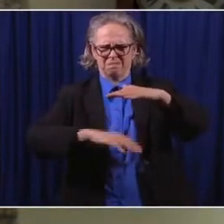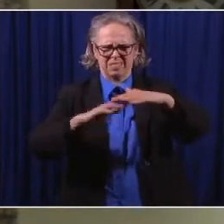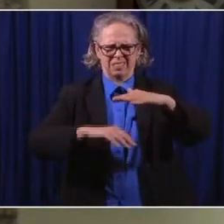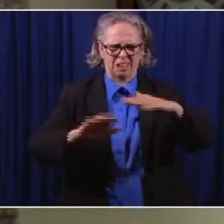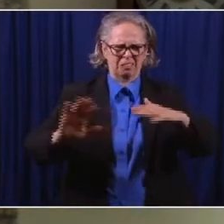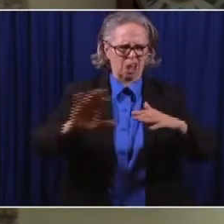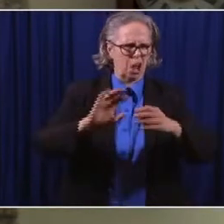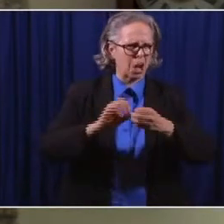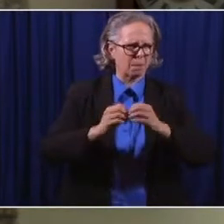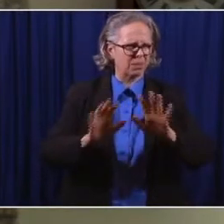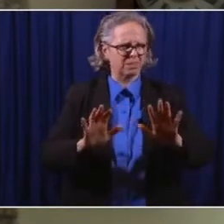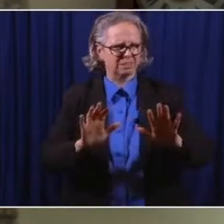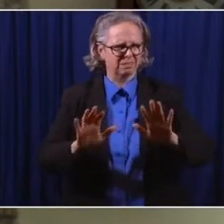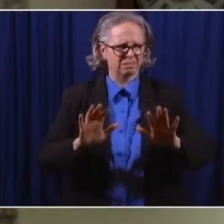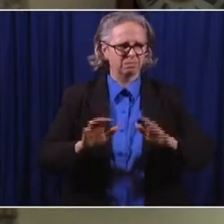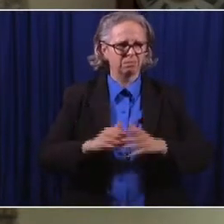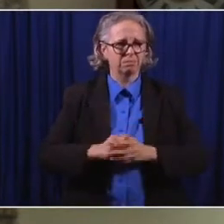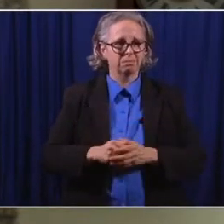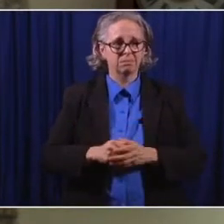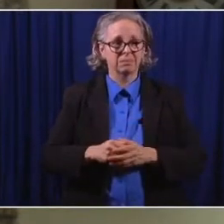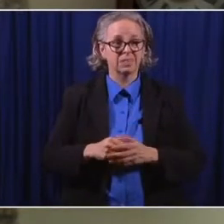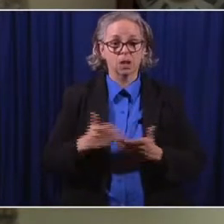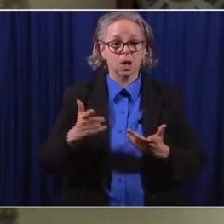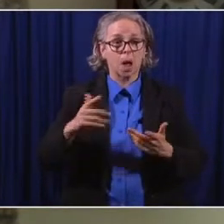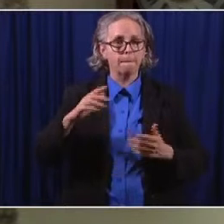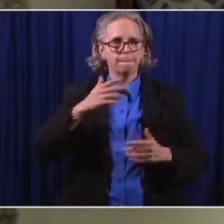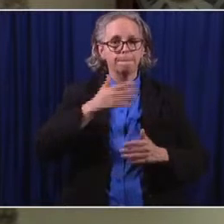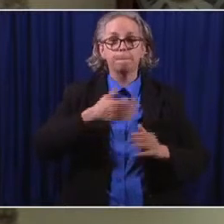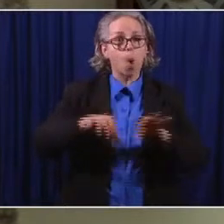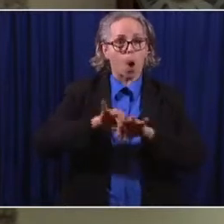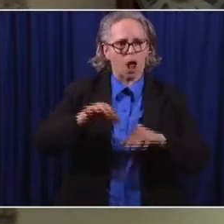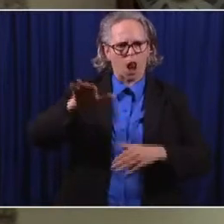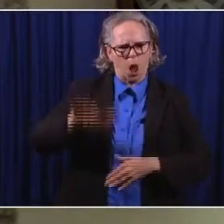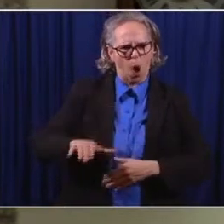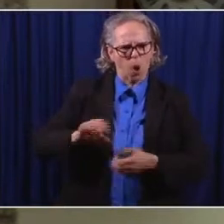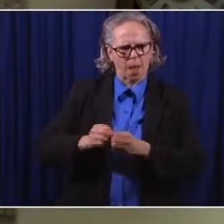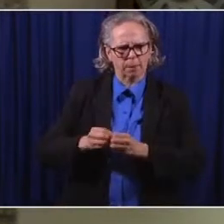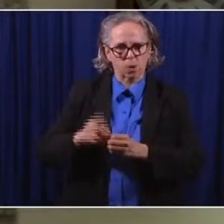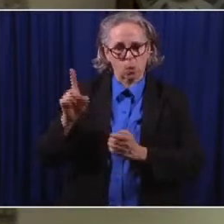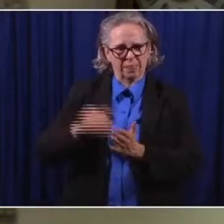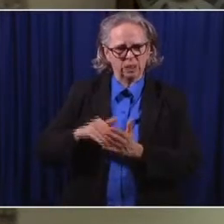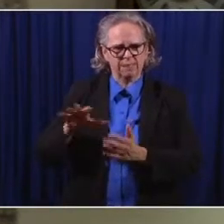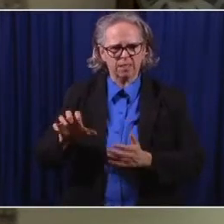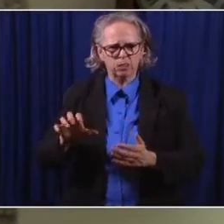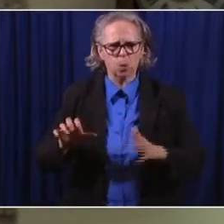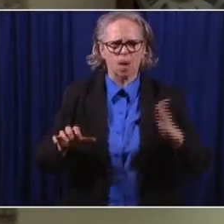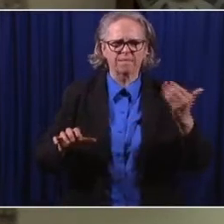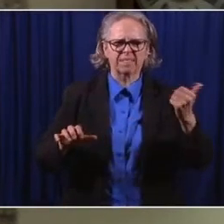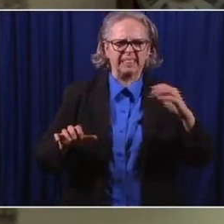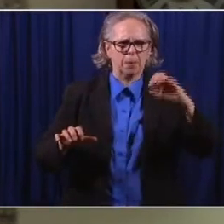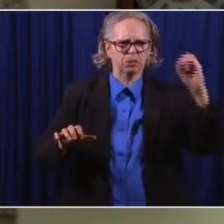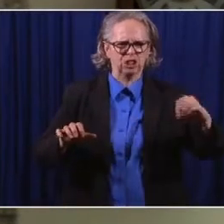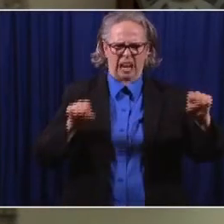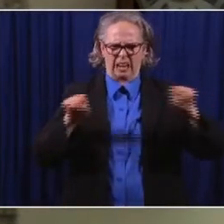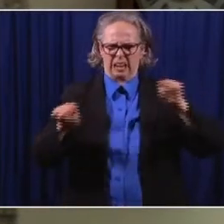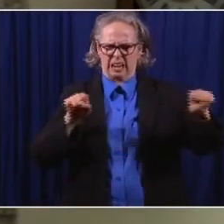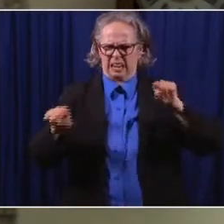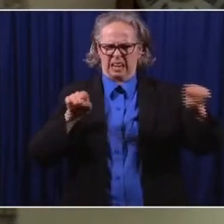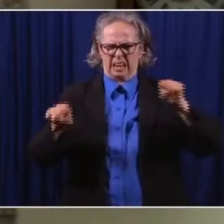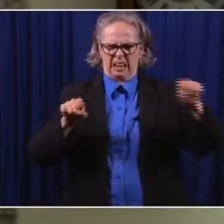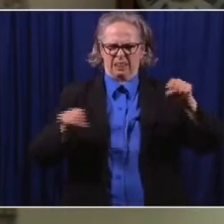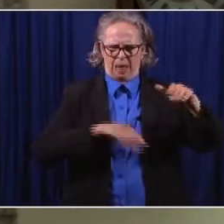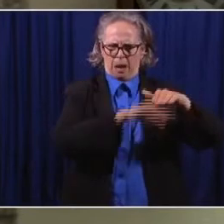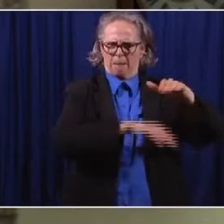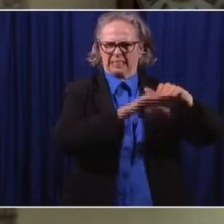1,500, whichever is lower, and that's what the order says. There is a possibility as we go forward, as I've